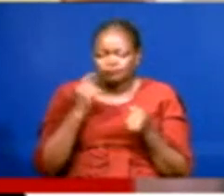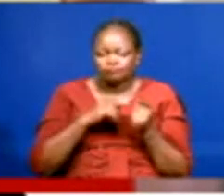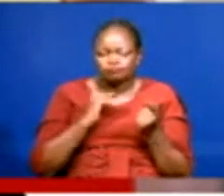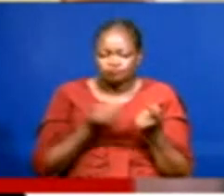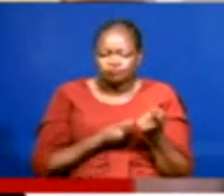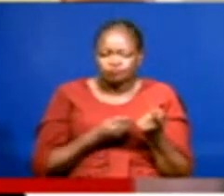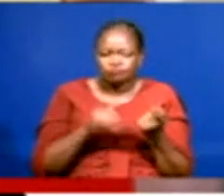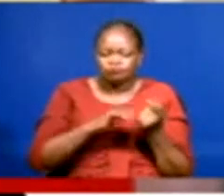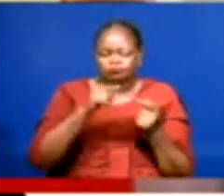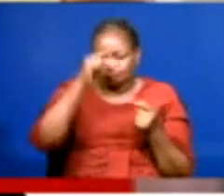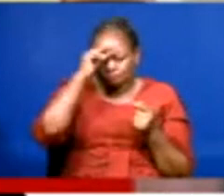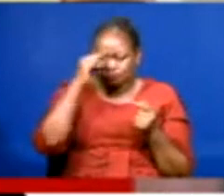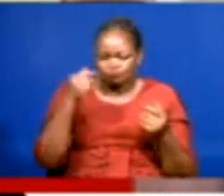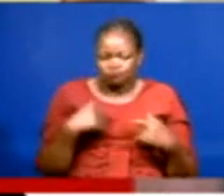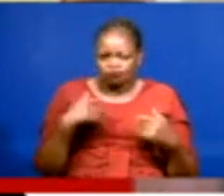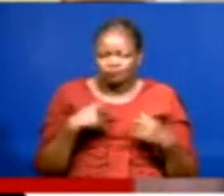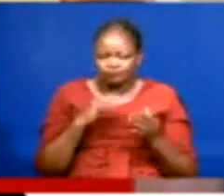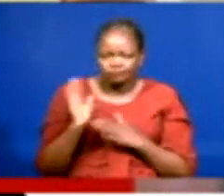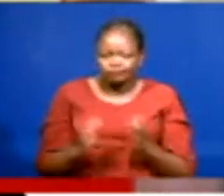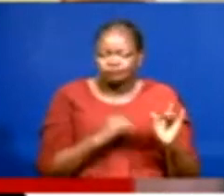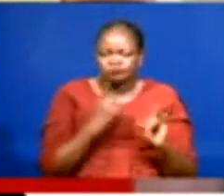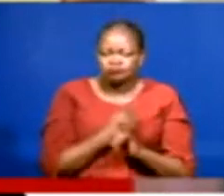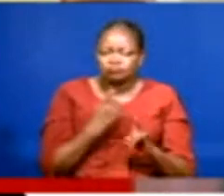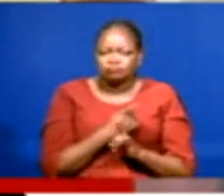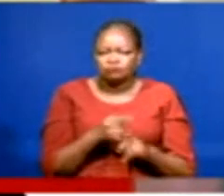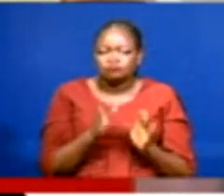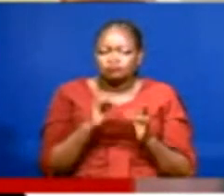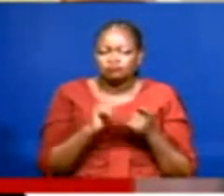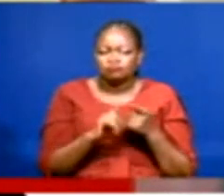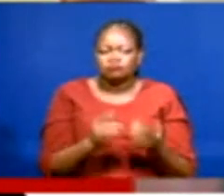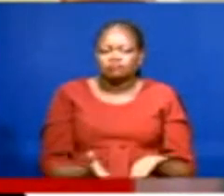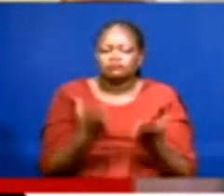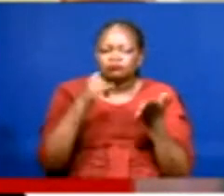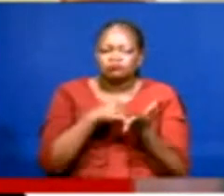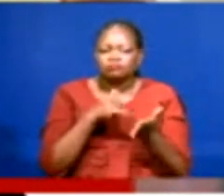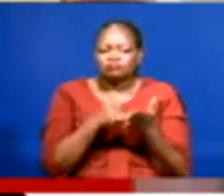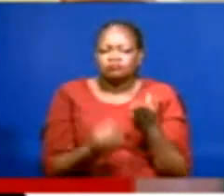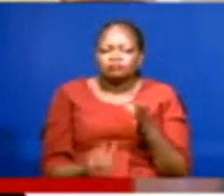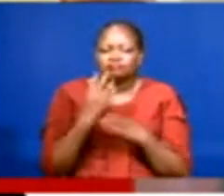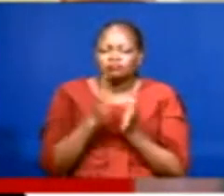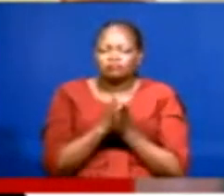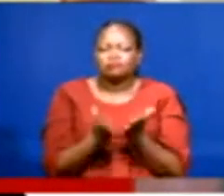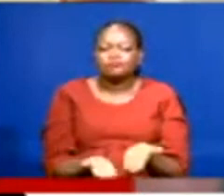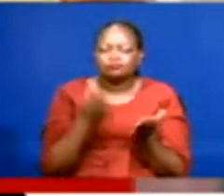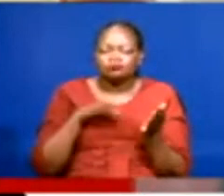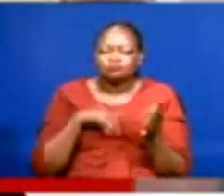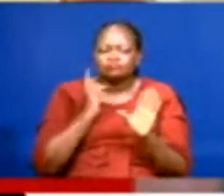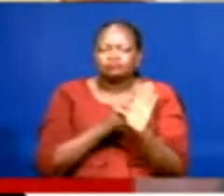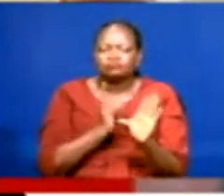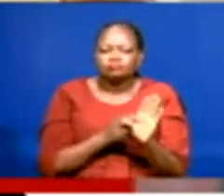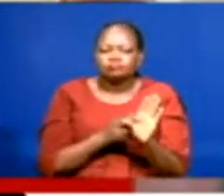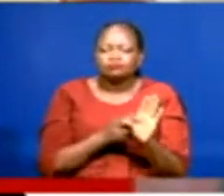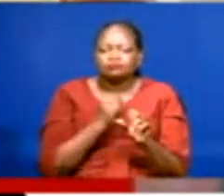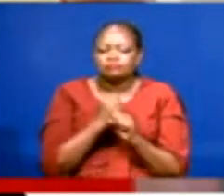From our end, the government has put in place various measures to promote inclusive growth and enhance women participation in